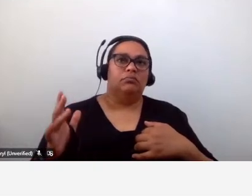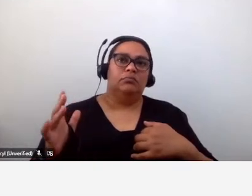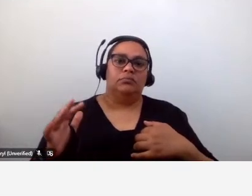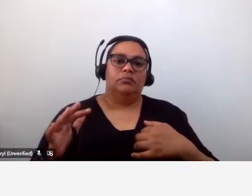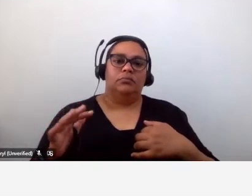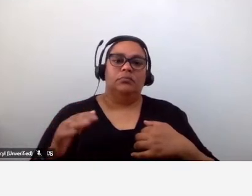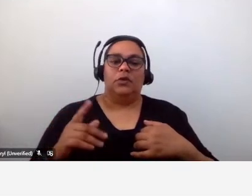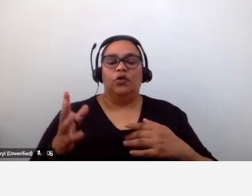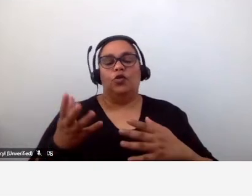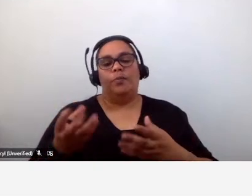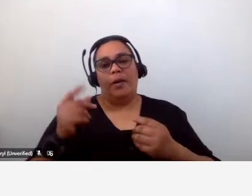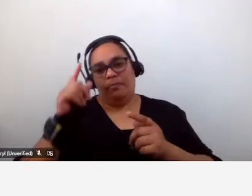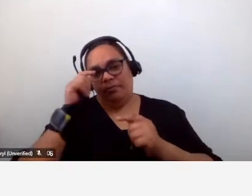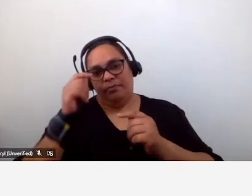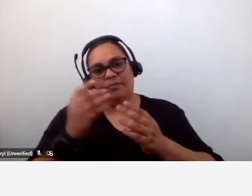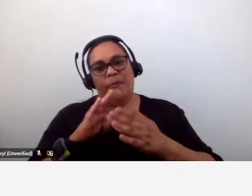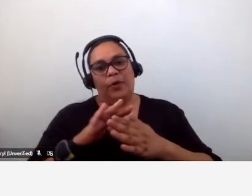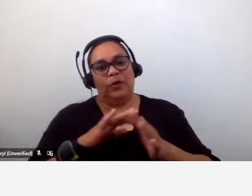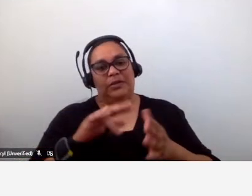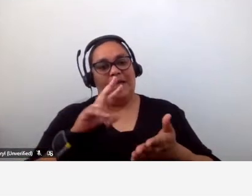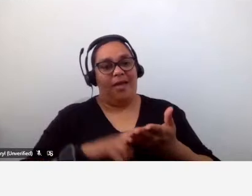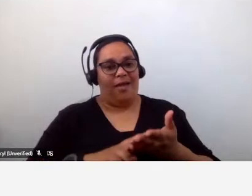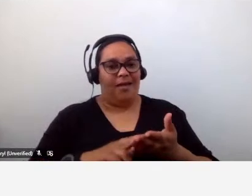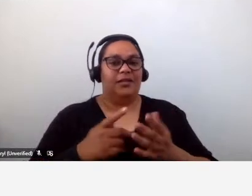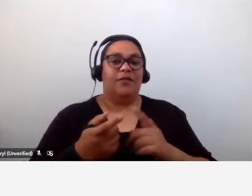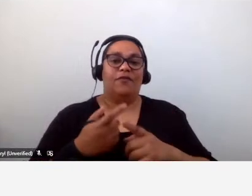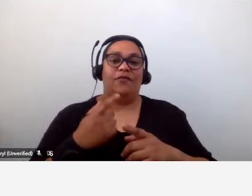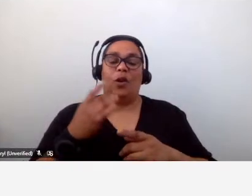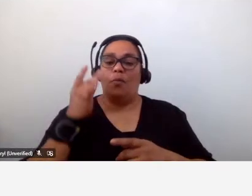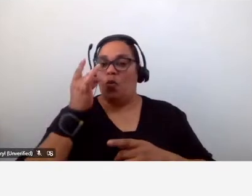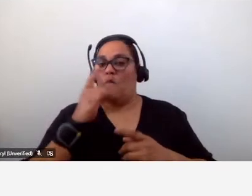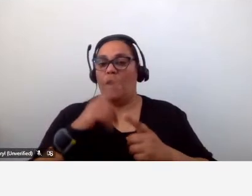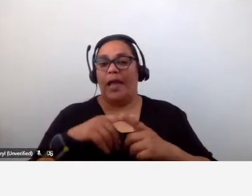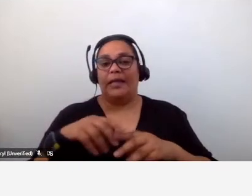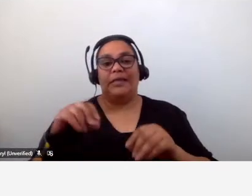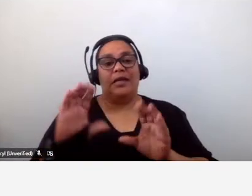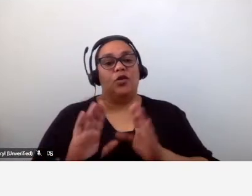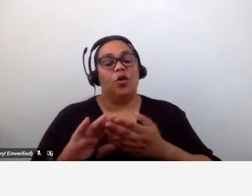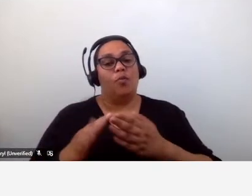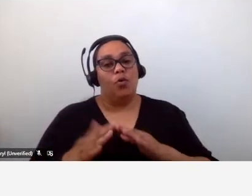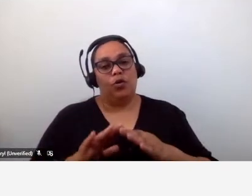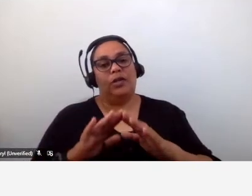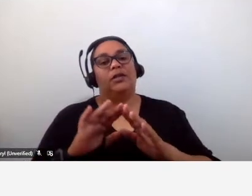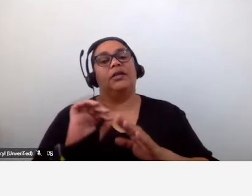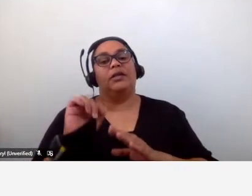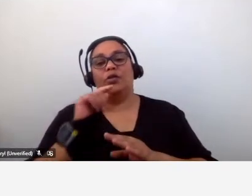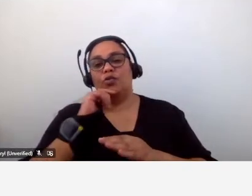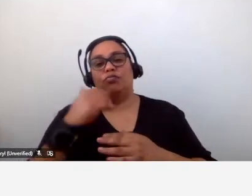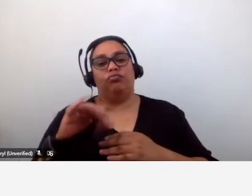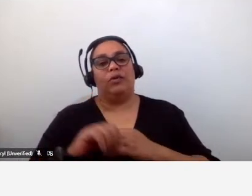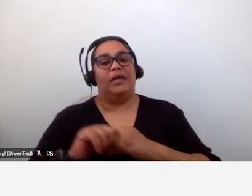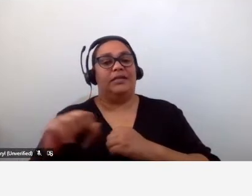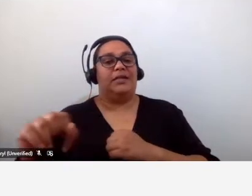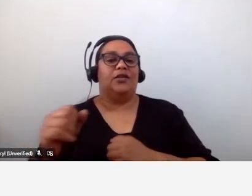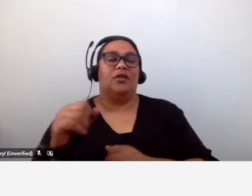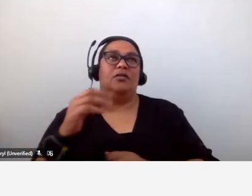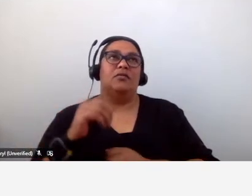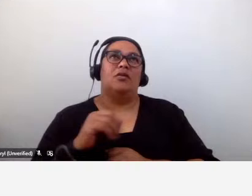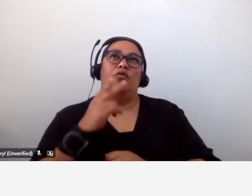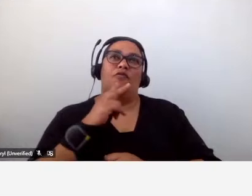get recognition in terms of this act from the Khoi and the San community was extended to